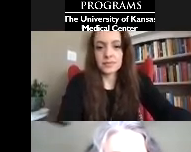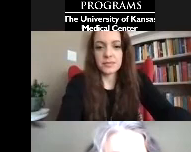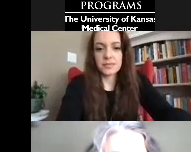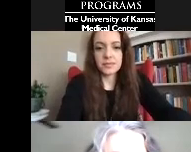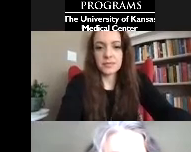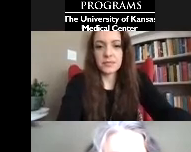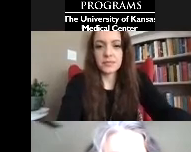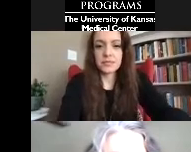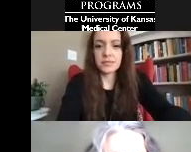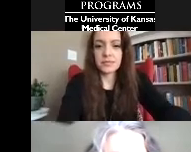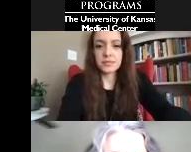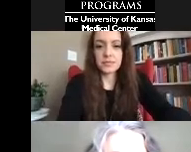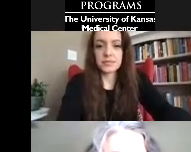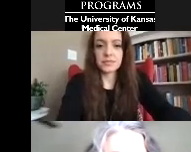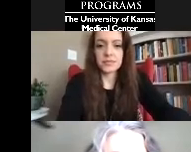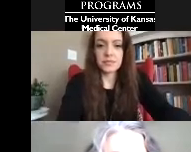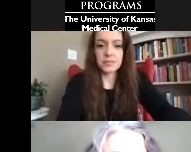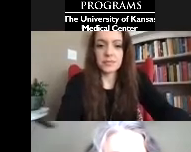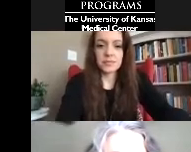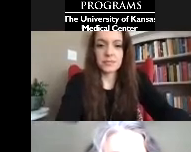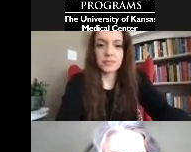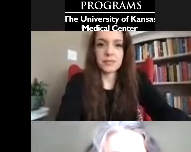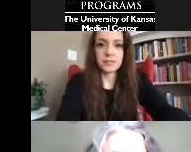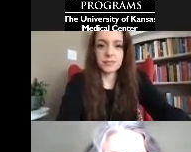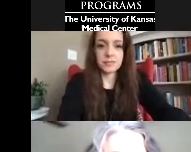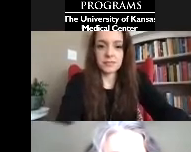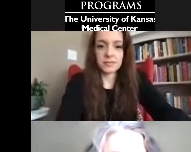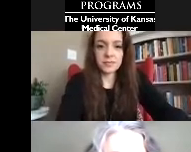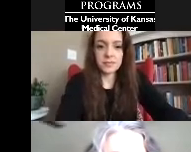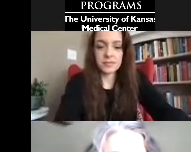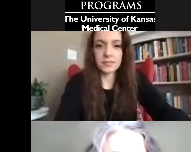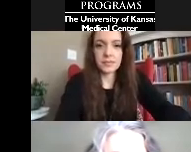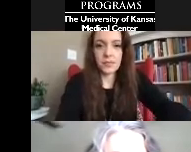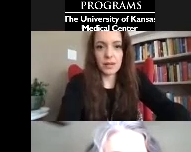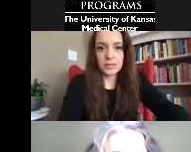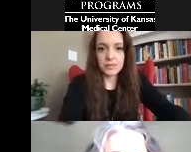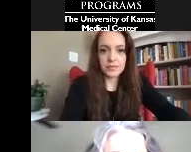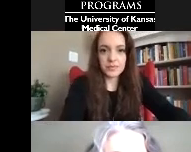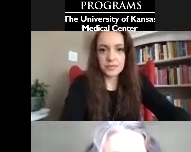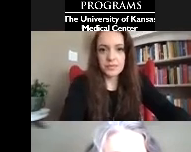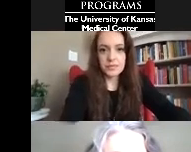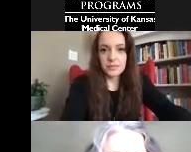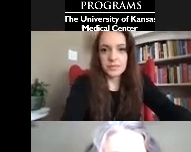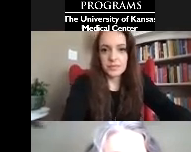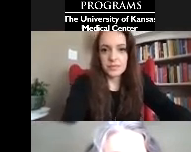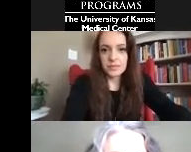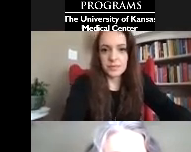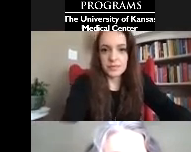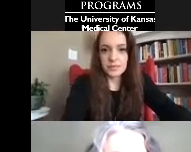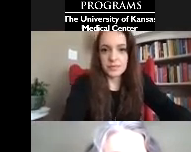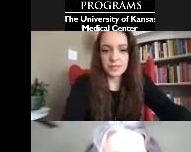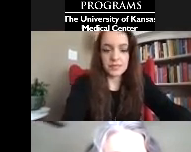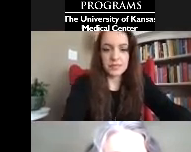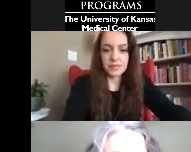representatives. And I was there going to be there for 3 days and 3 nights. And so I said, well, I want to see more than just the hotel